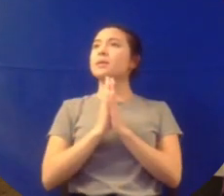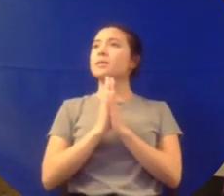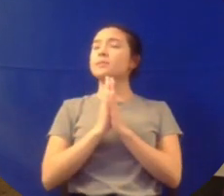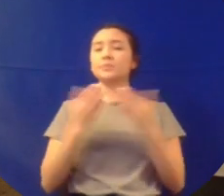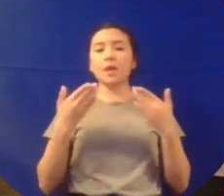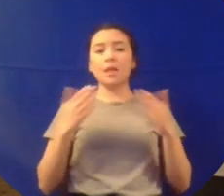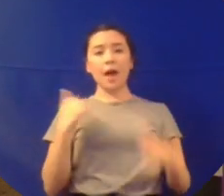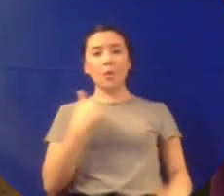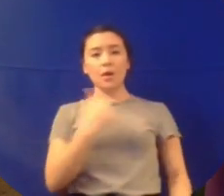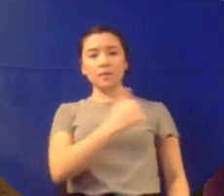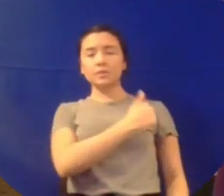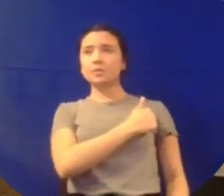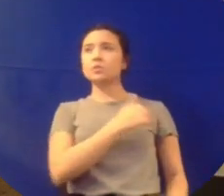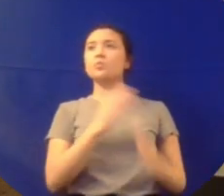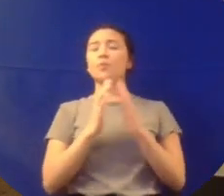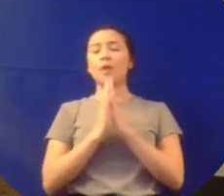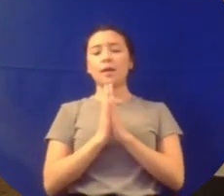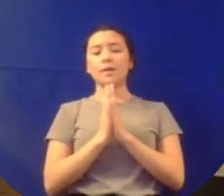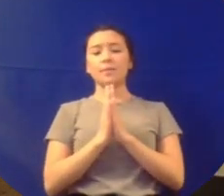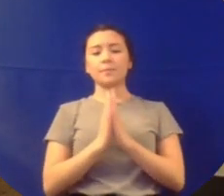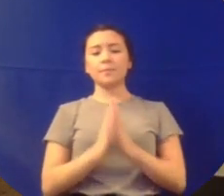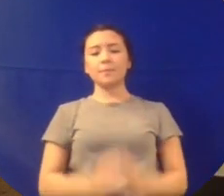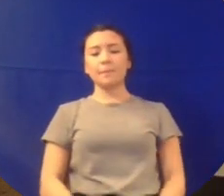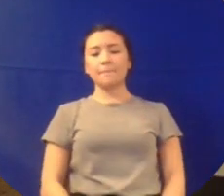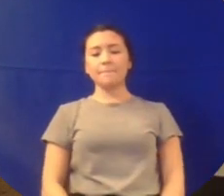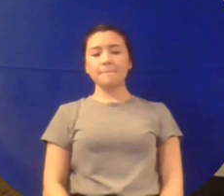Let us pray.